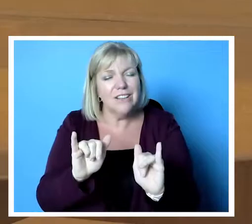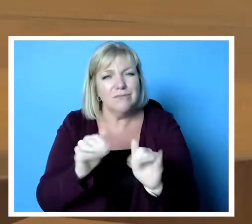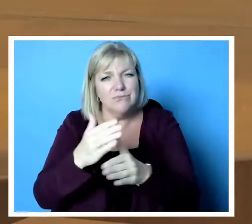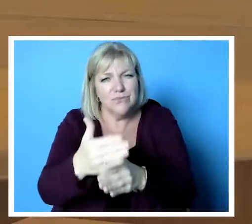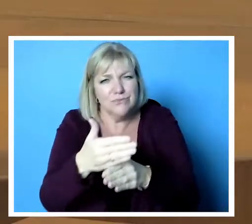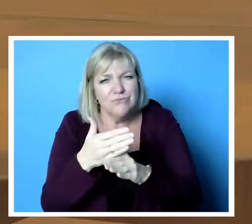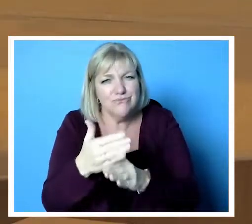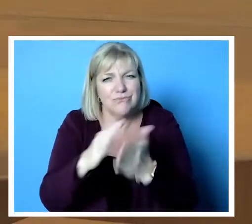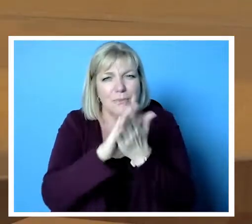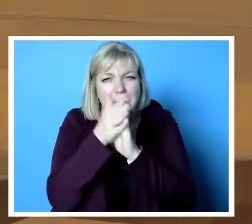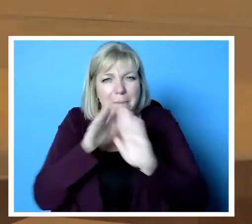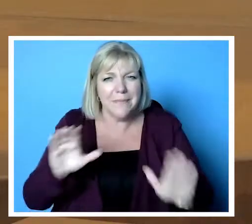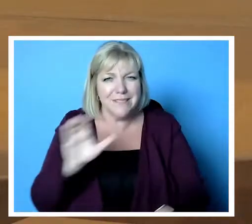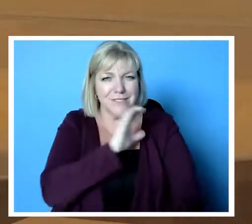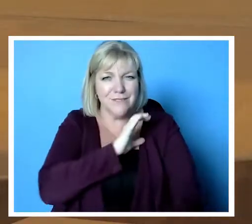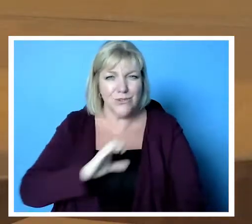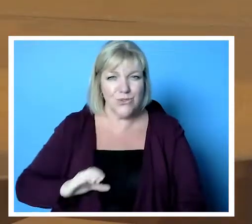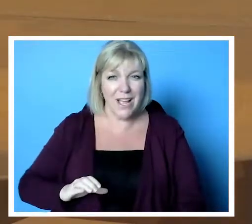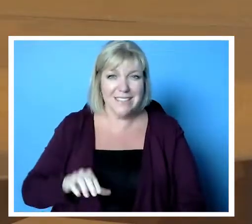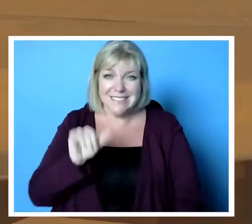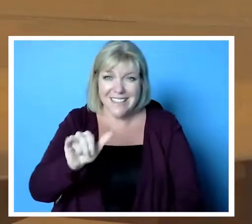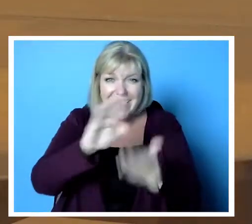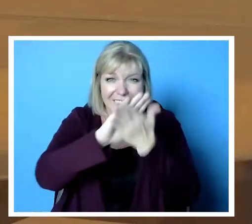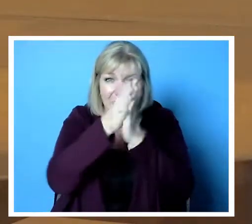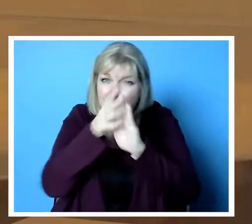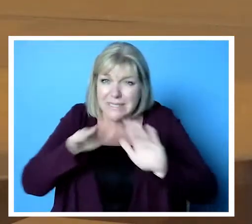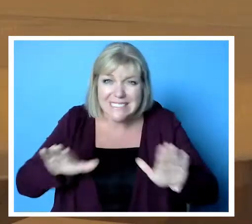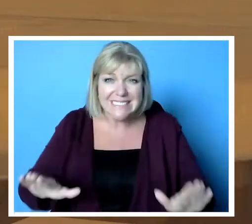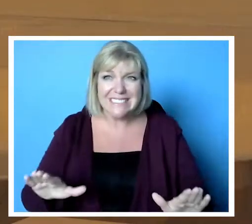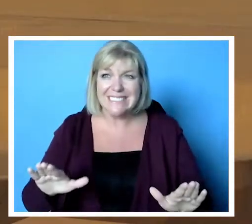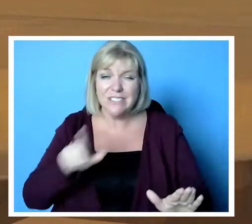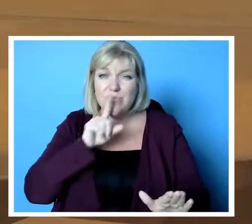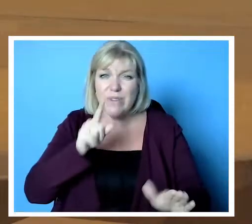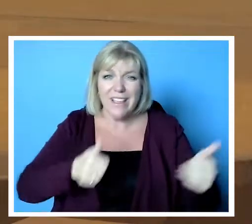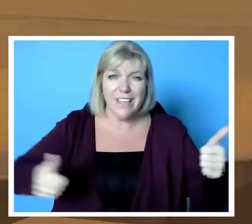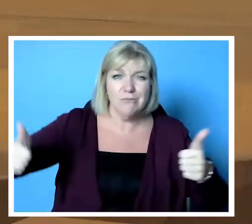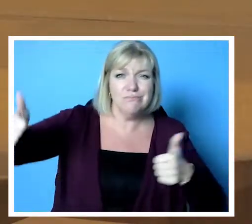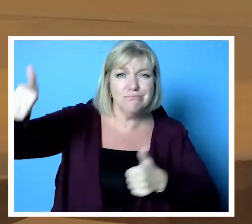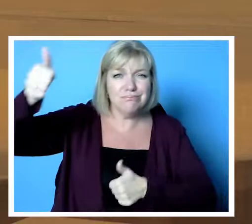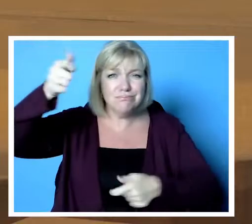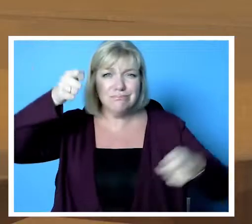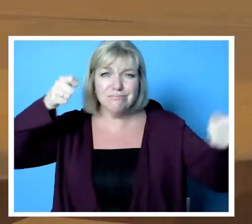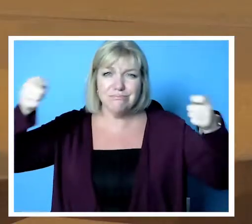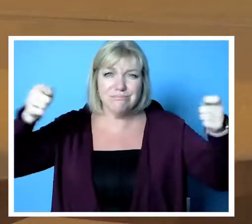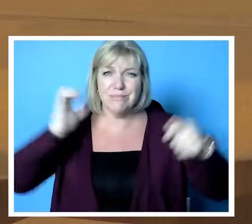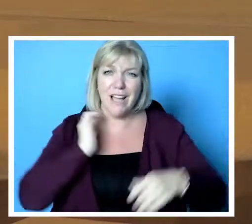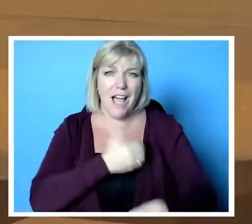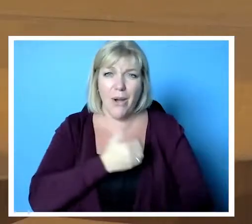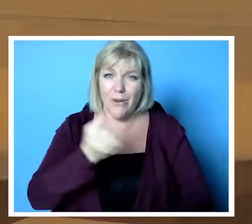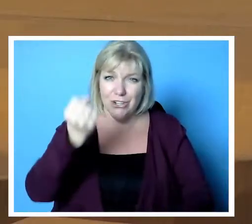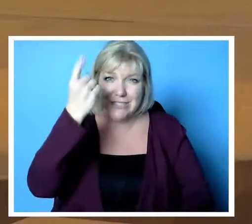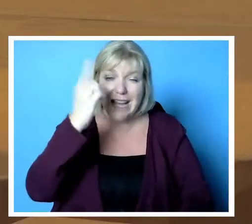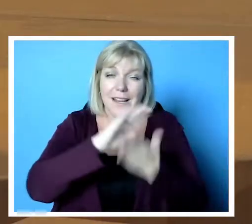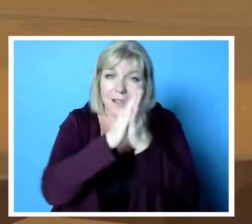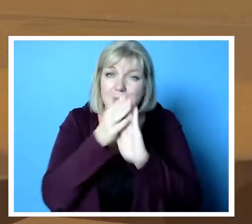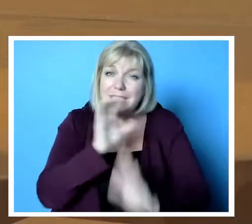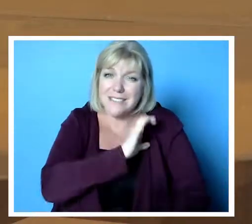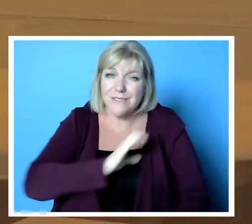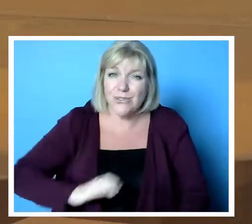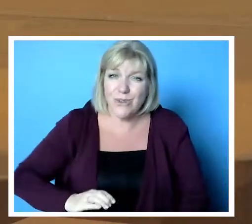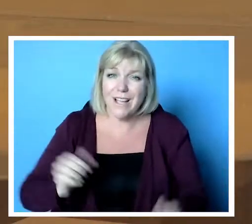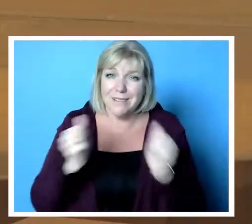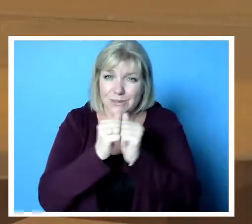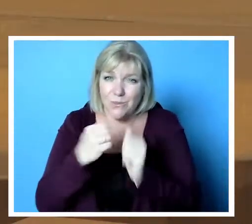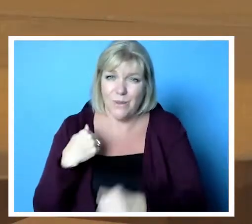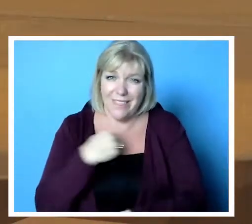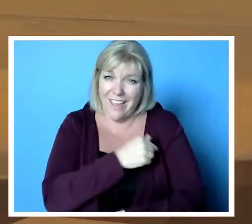peace transcends all understanding, and that the peace of Christ is with us on this journey to